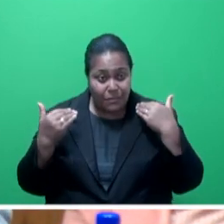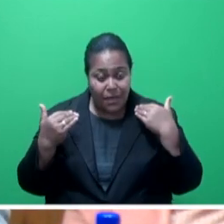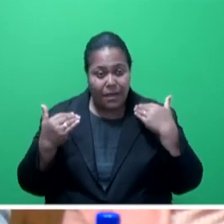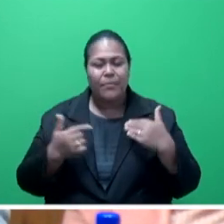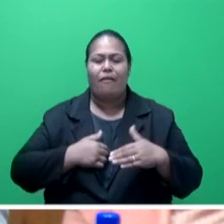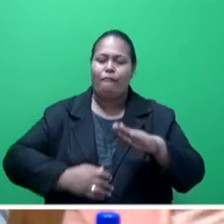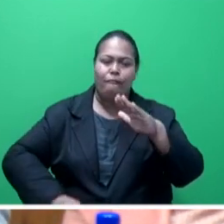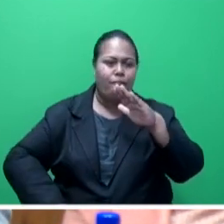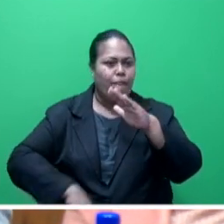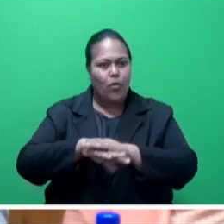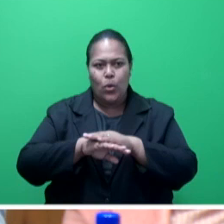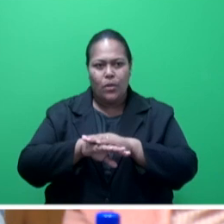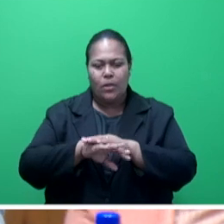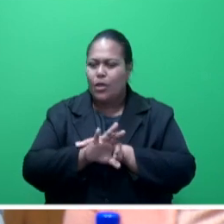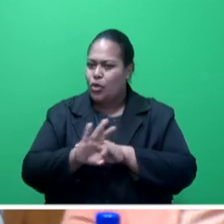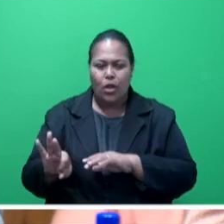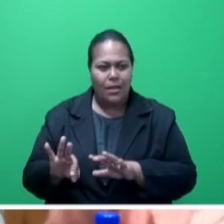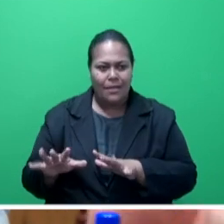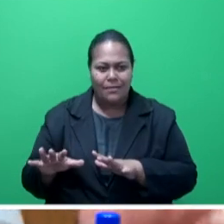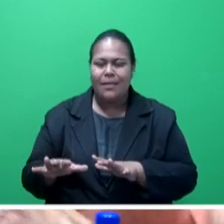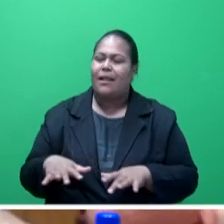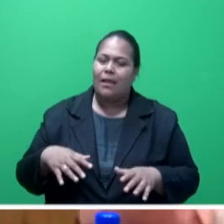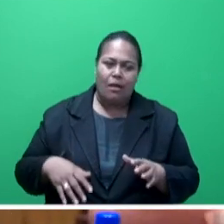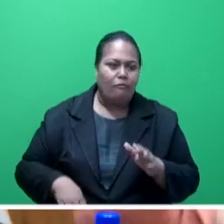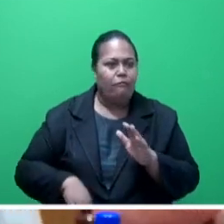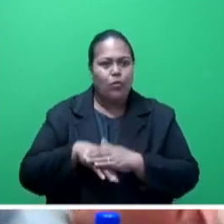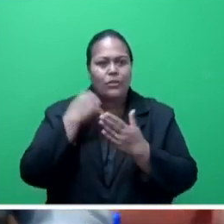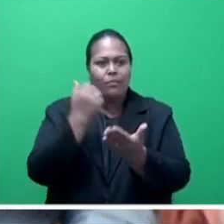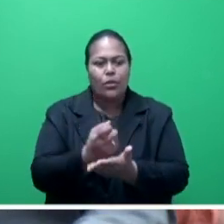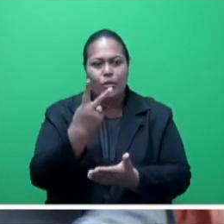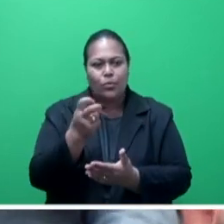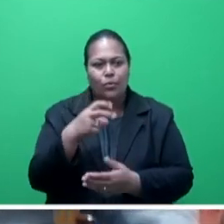and unreservedly support the 2022-2023 budget.